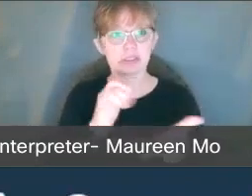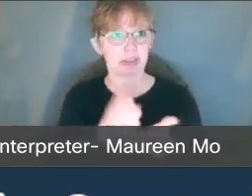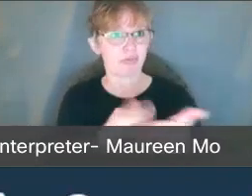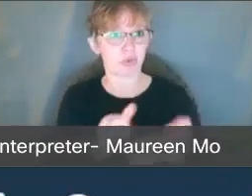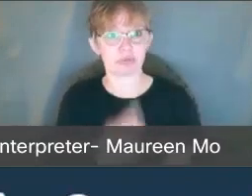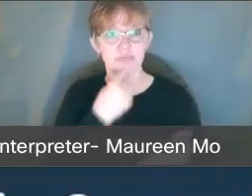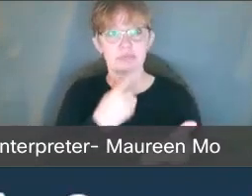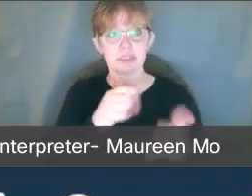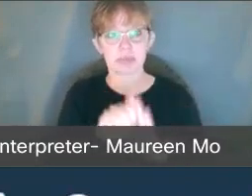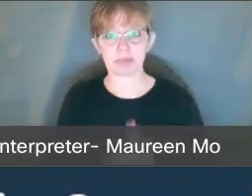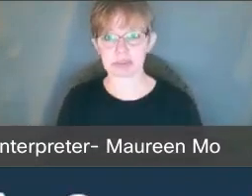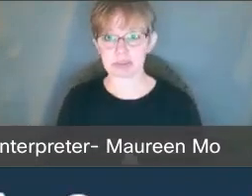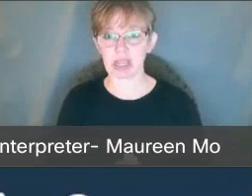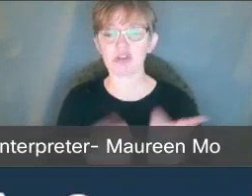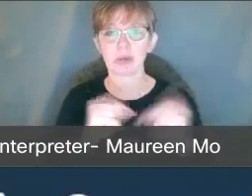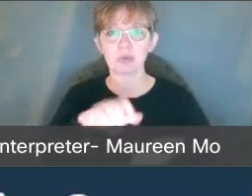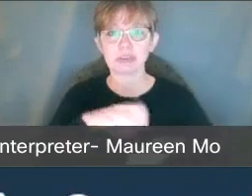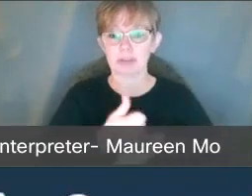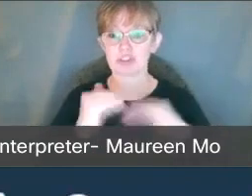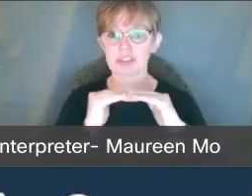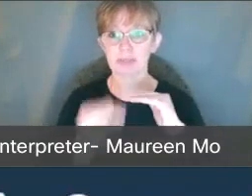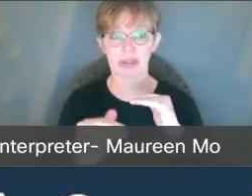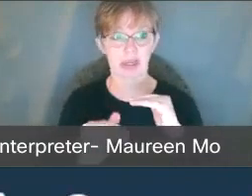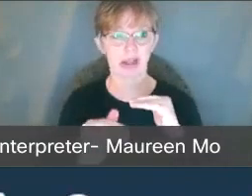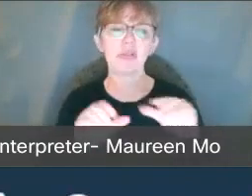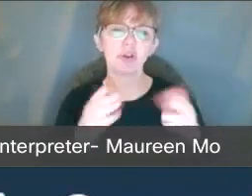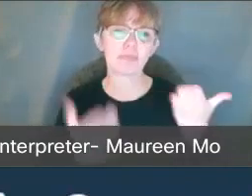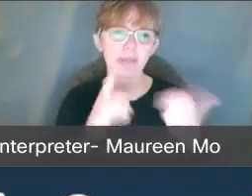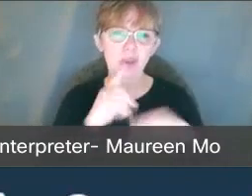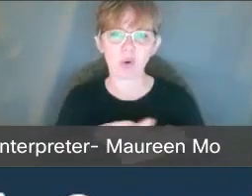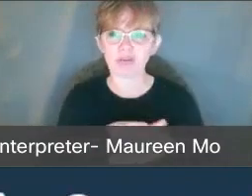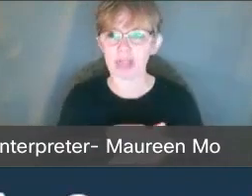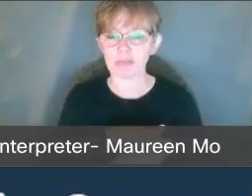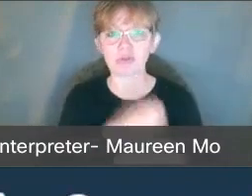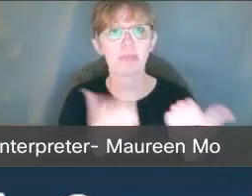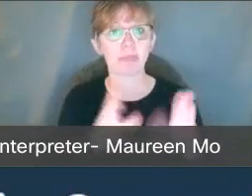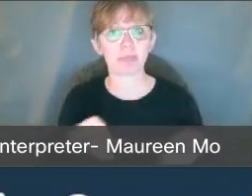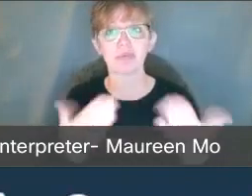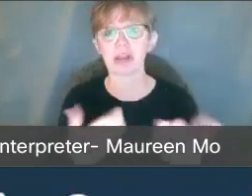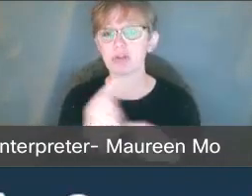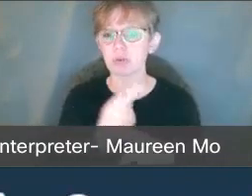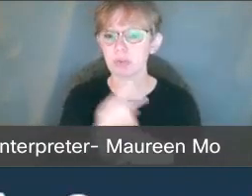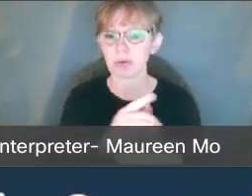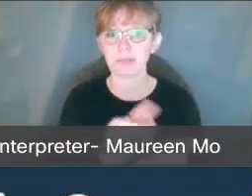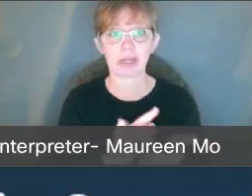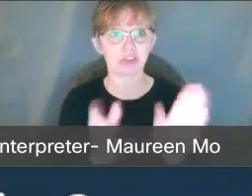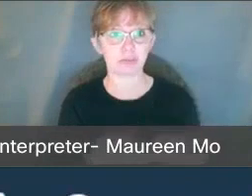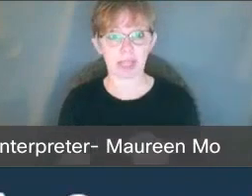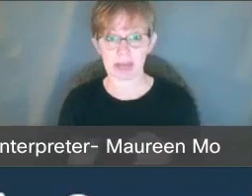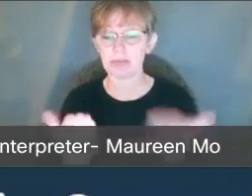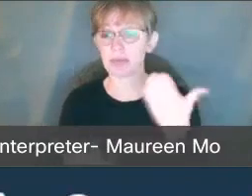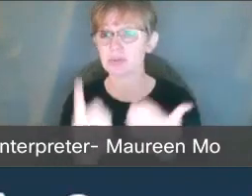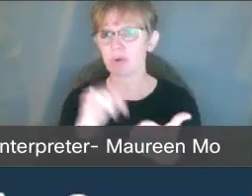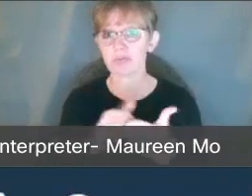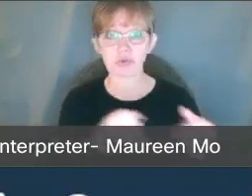there could be overlap here. So, right, getting somebody on the appropriate medication plan might be one of those strategies to both